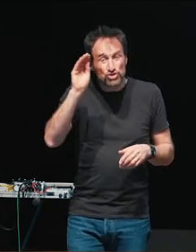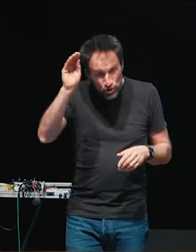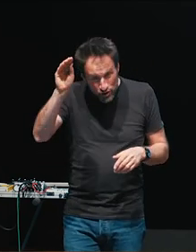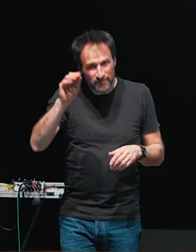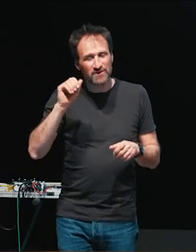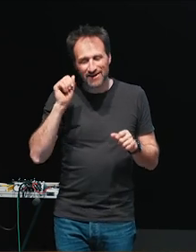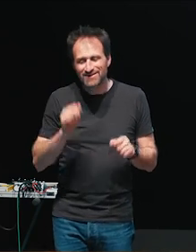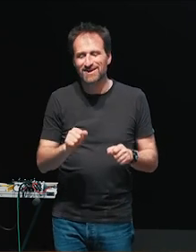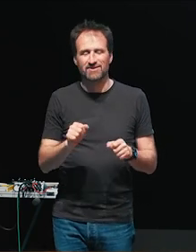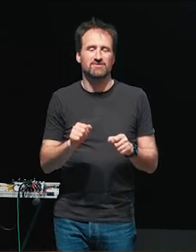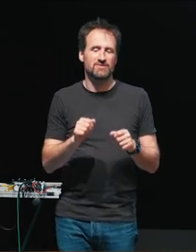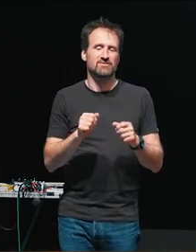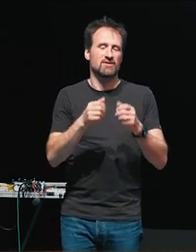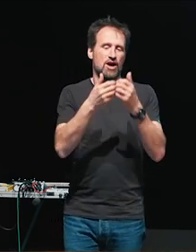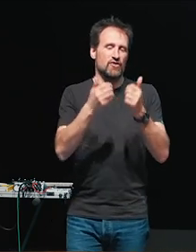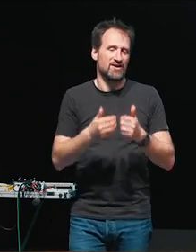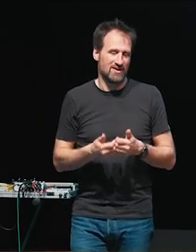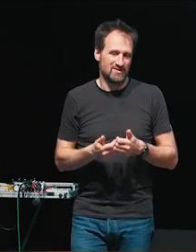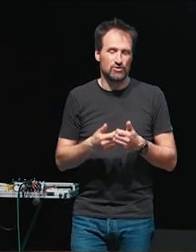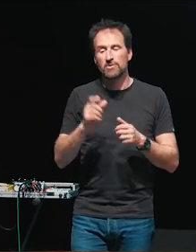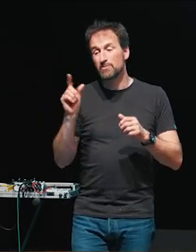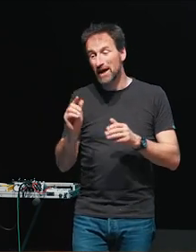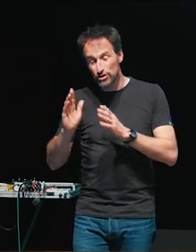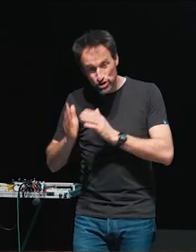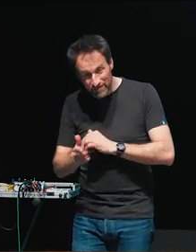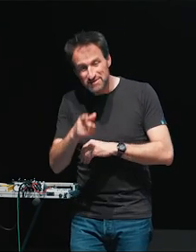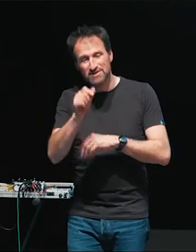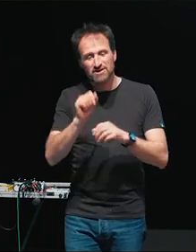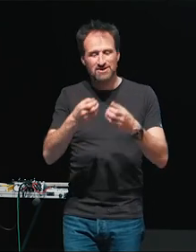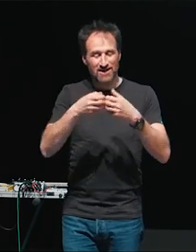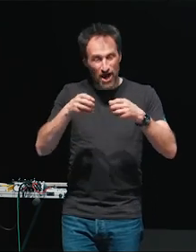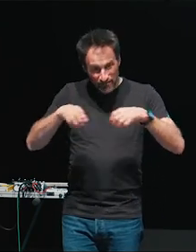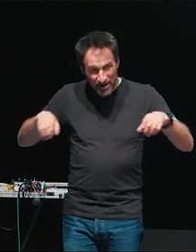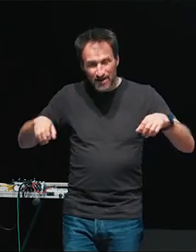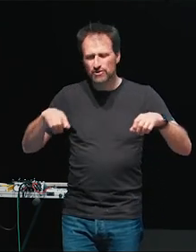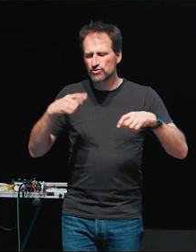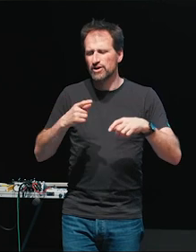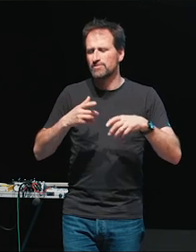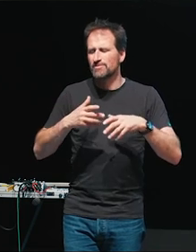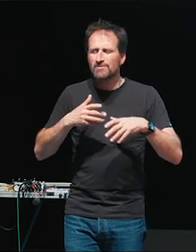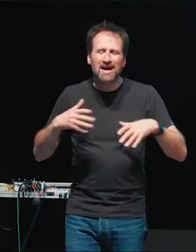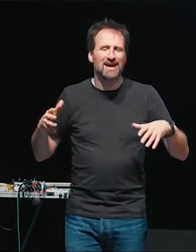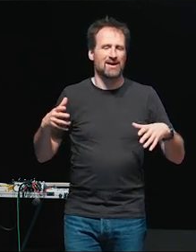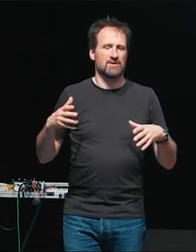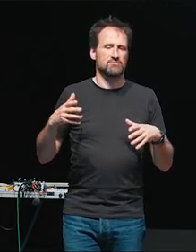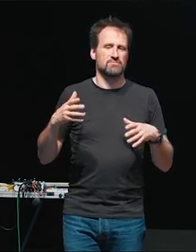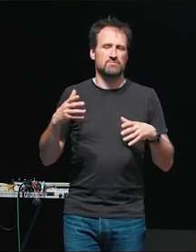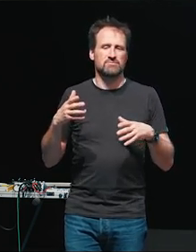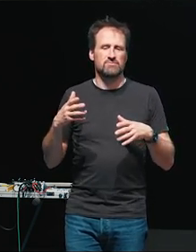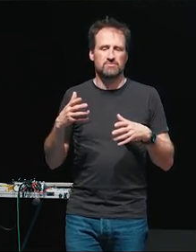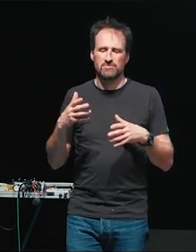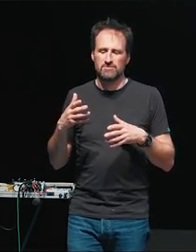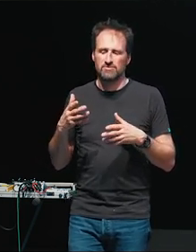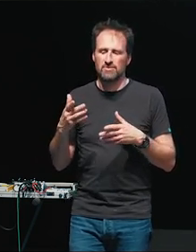In microservices, for example, you can divide and conquer a larger and complex requirement to small